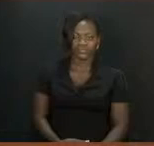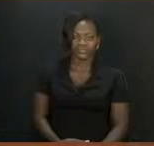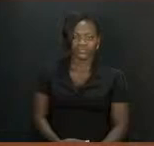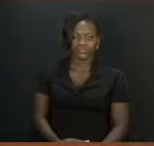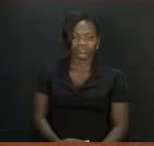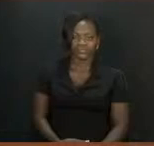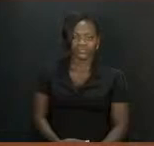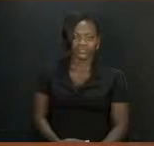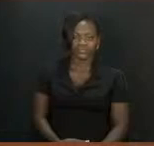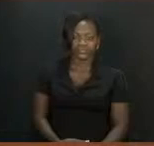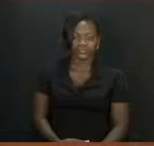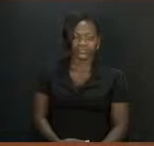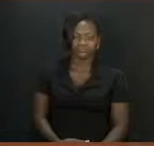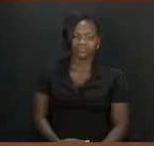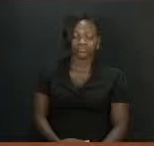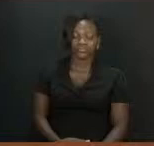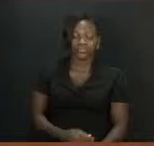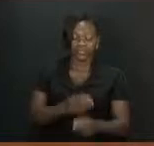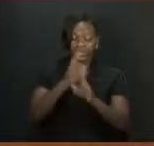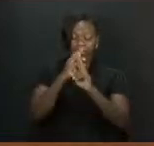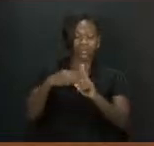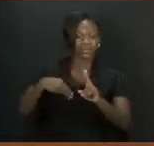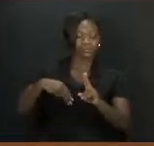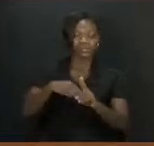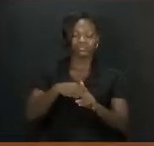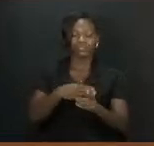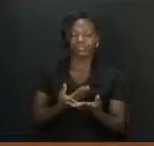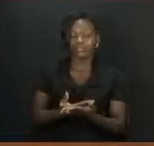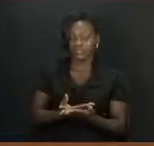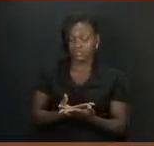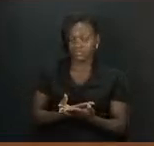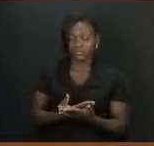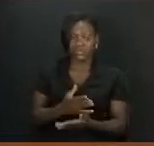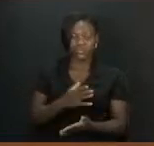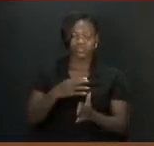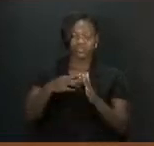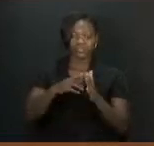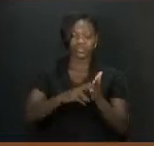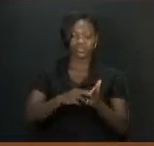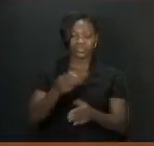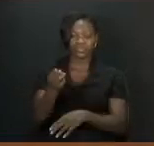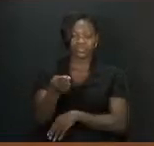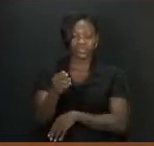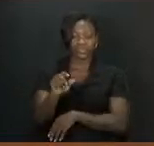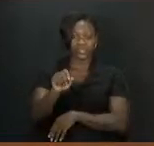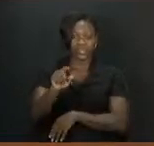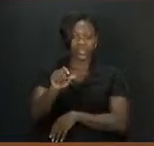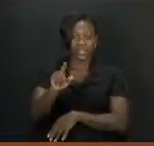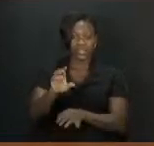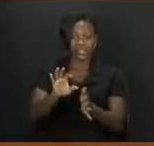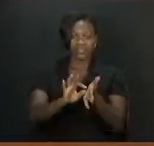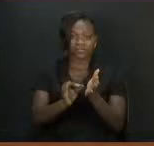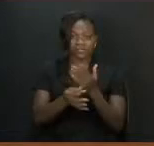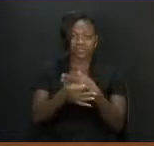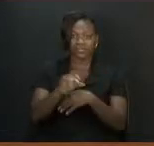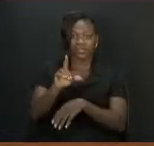Honorable members, the official report of Thursday, 11 February 2025.